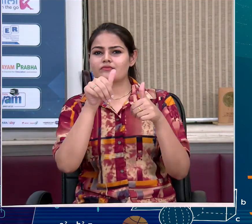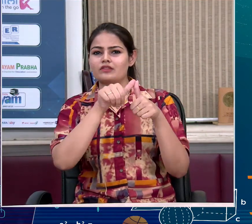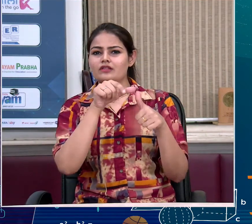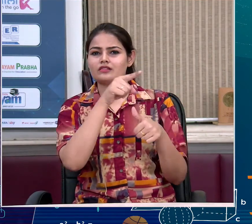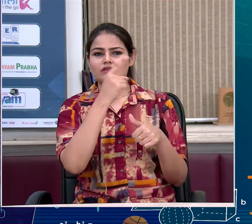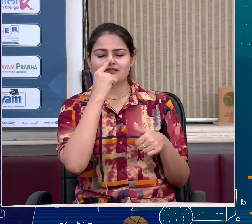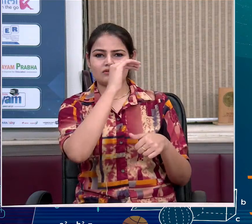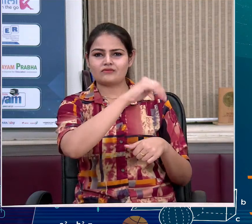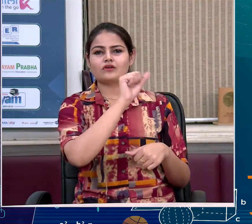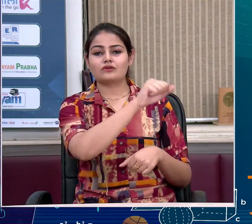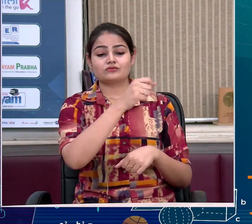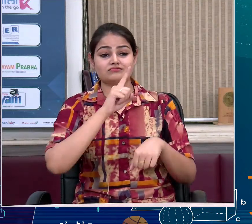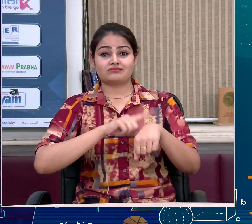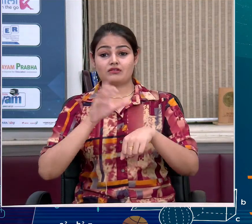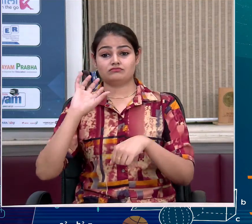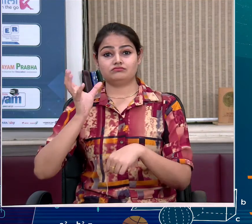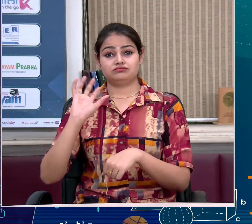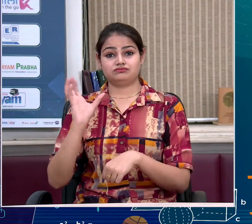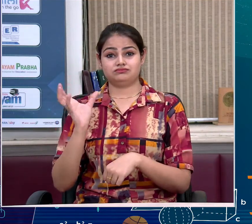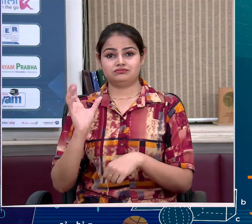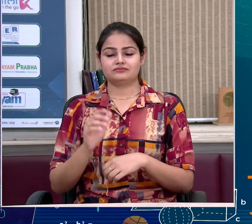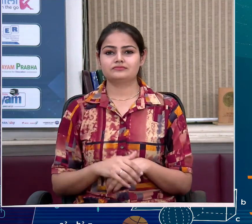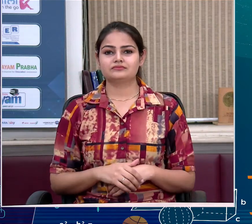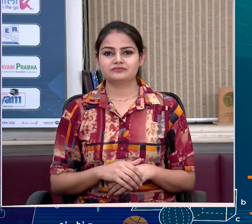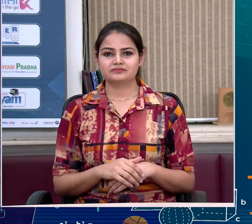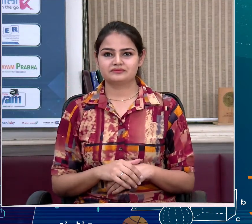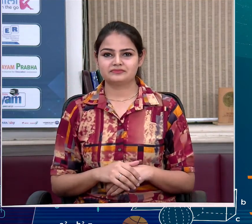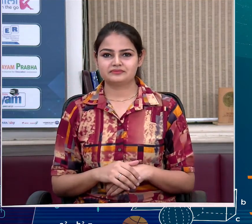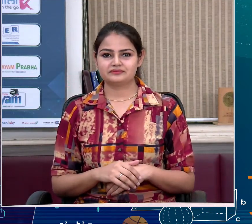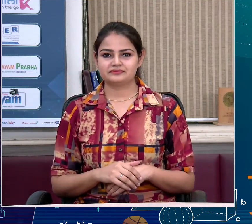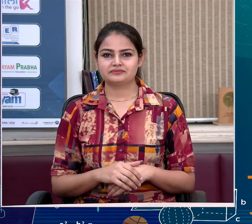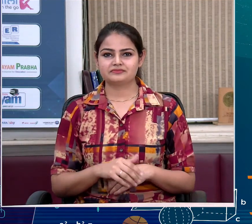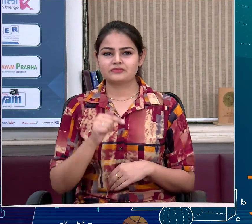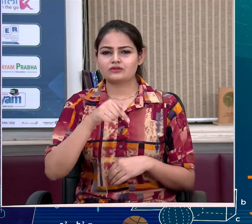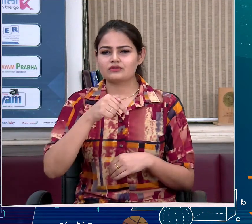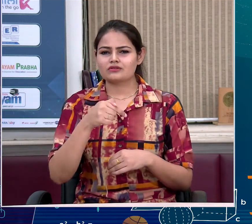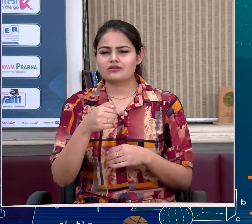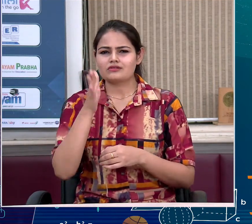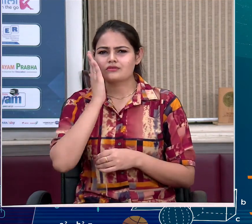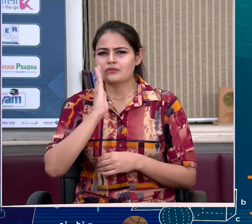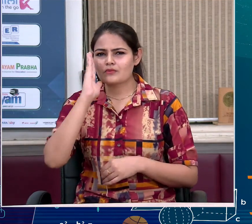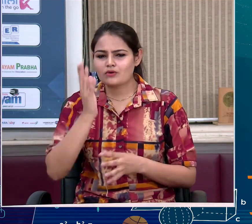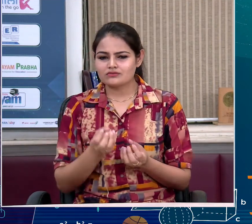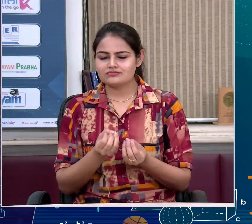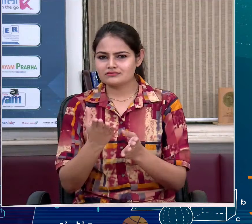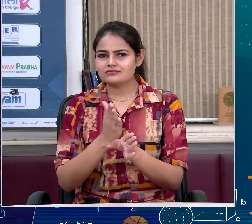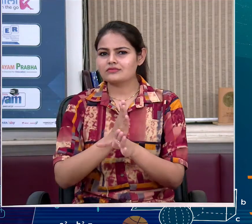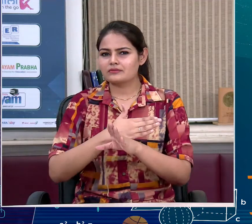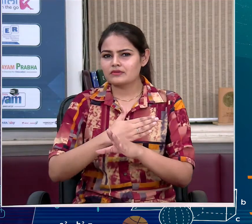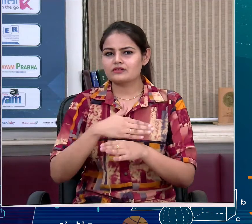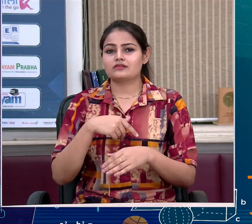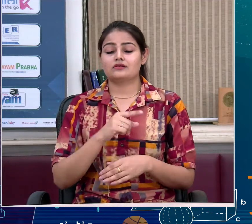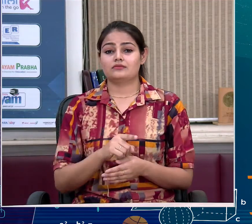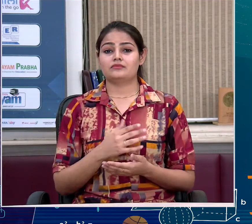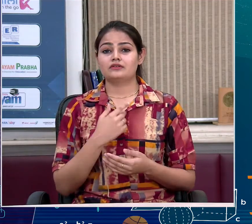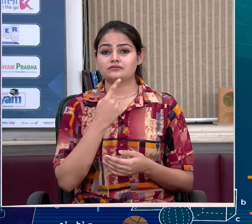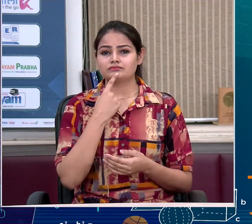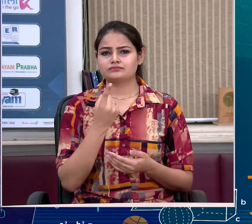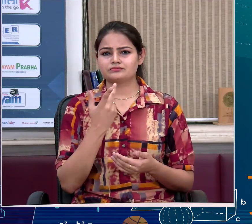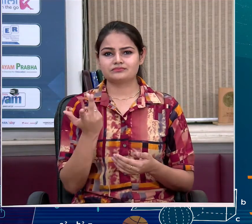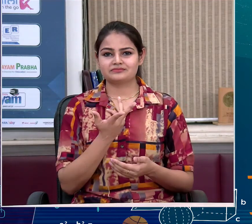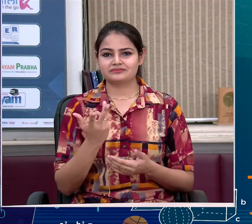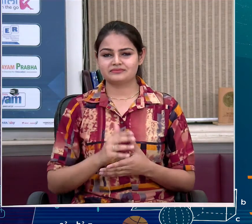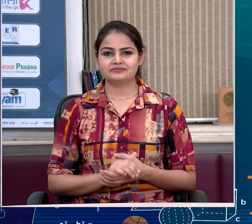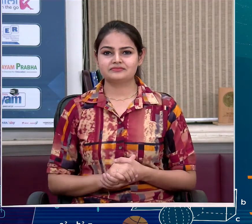a poem. All right. Before I begin with my session, I think this